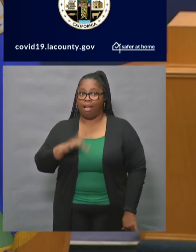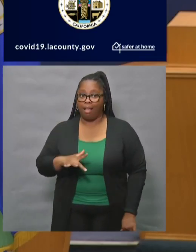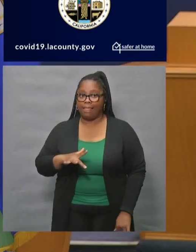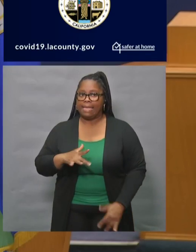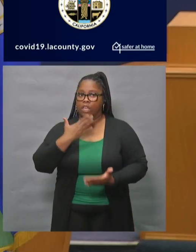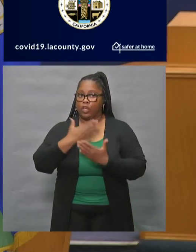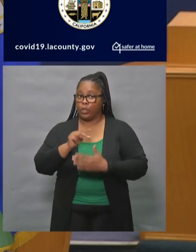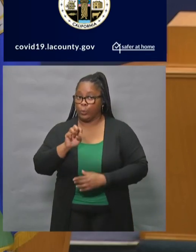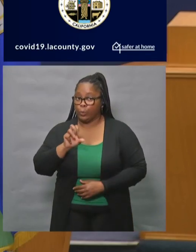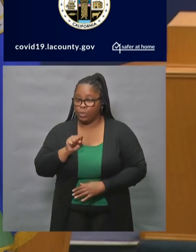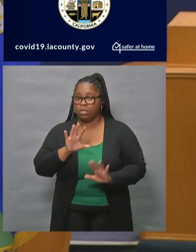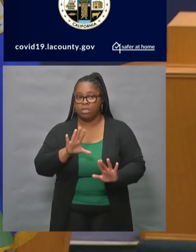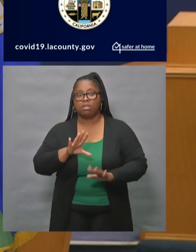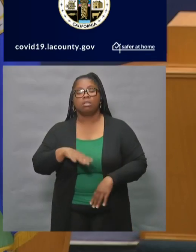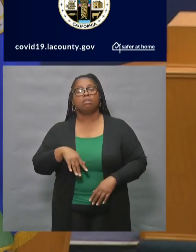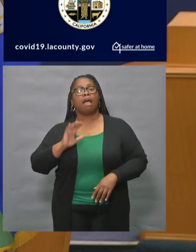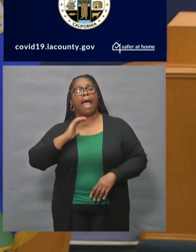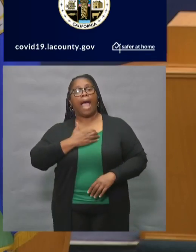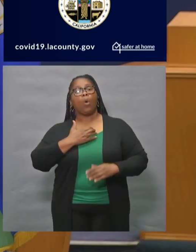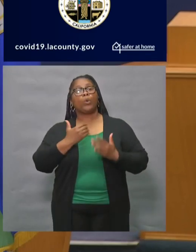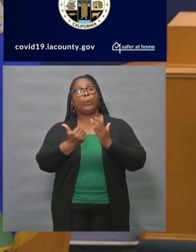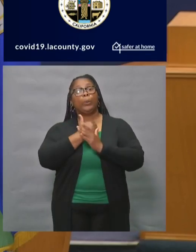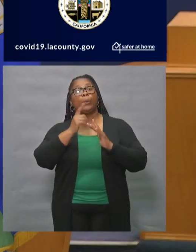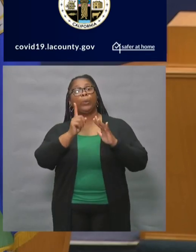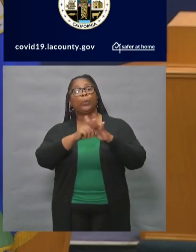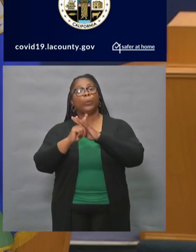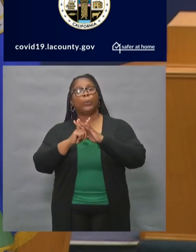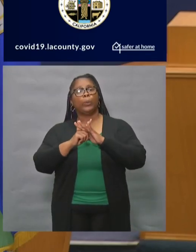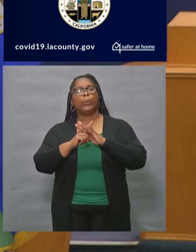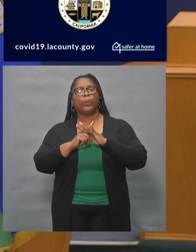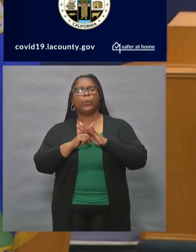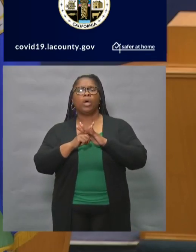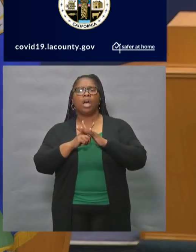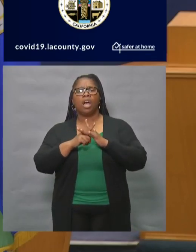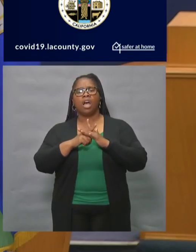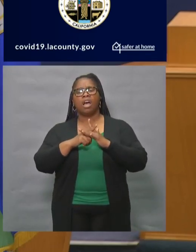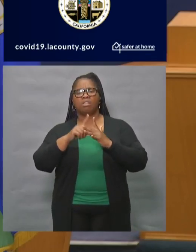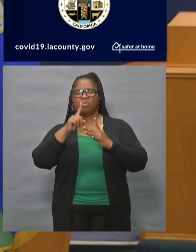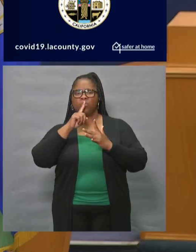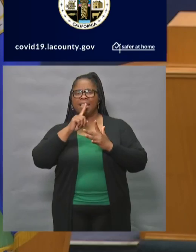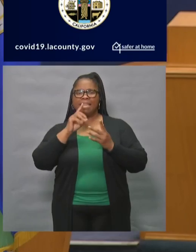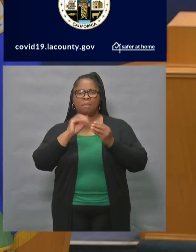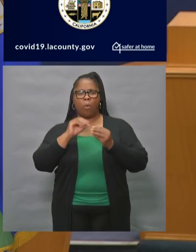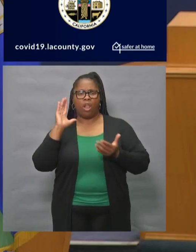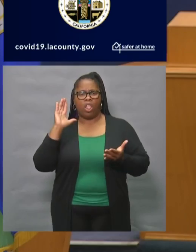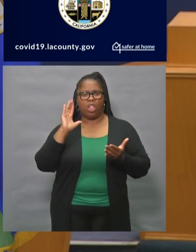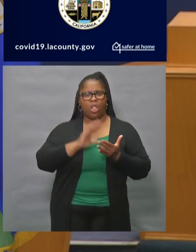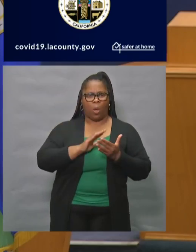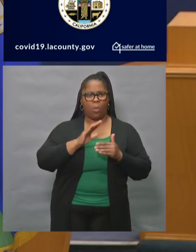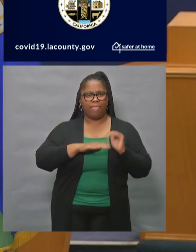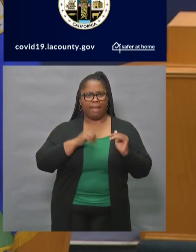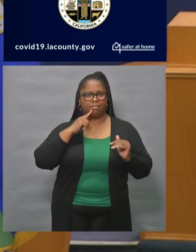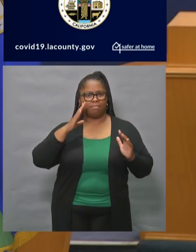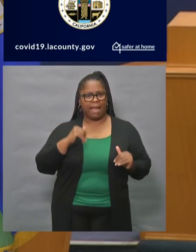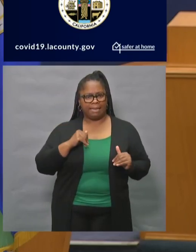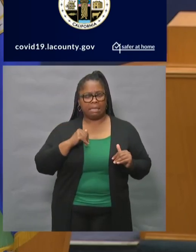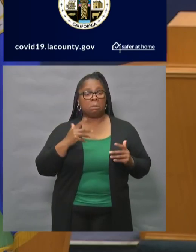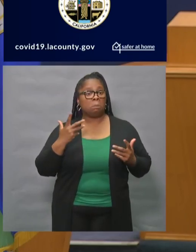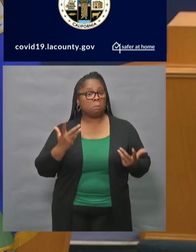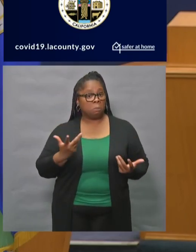that the number of cases has been in the lower range of the uncertainty we had with the prior model. And based on that